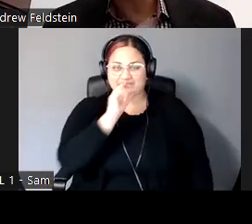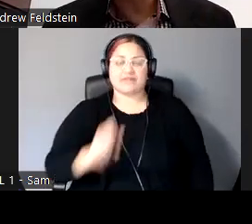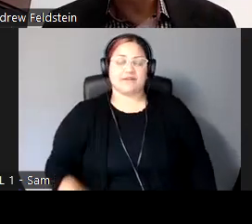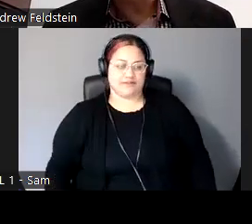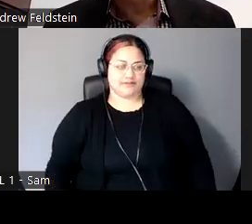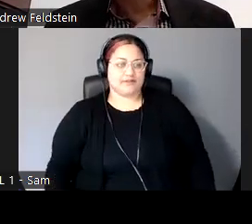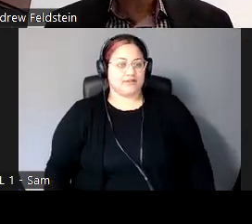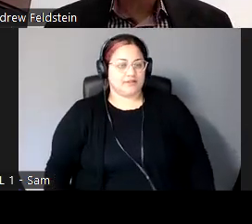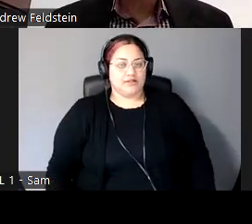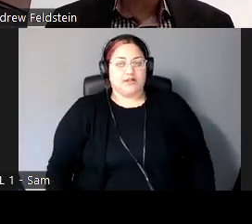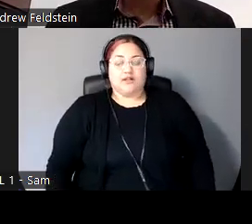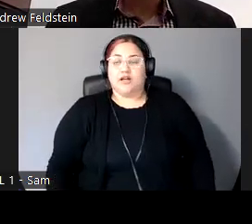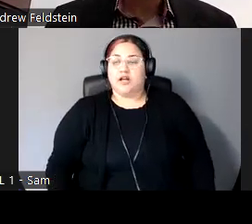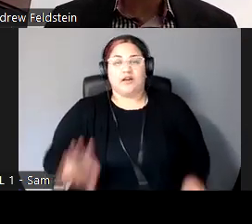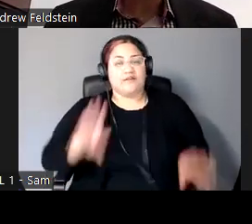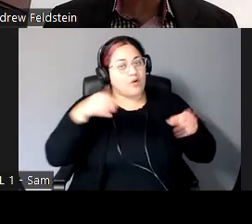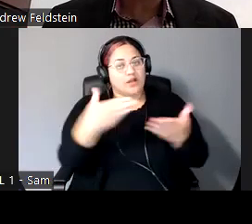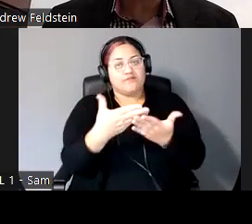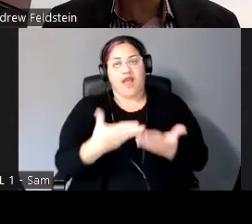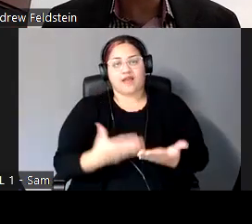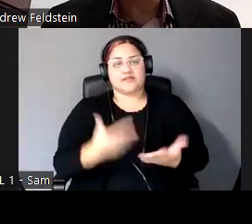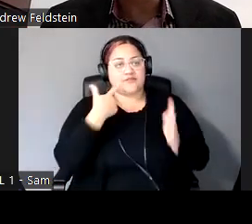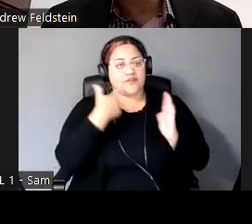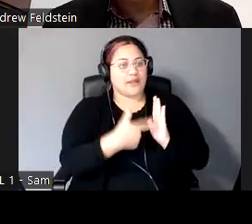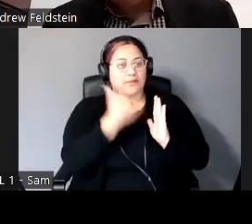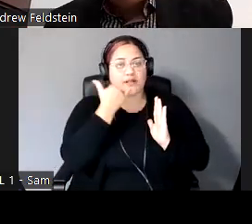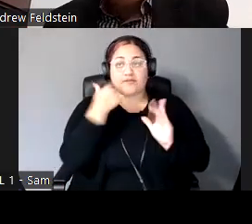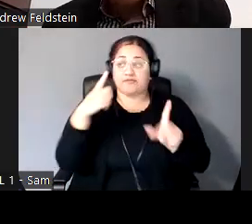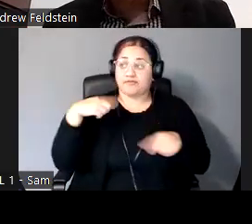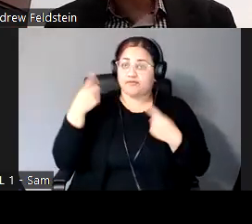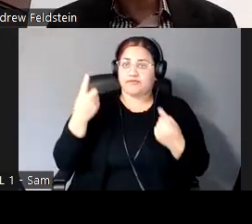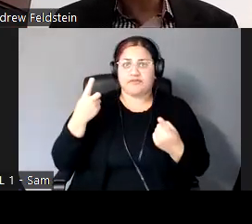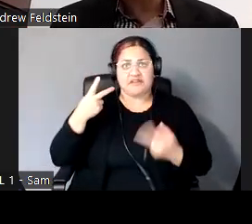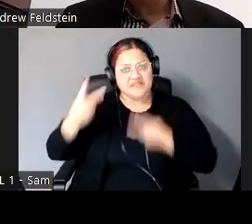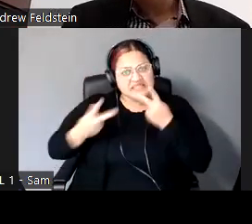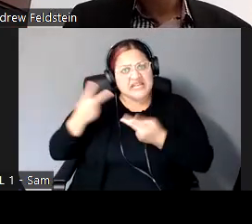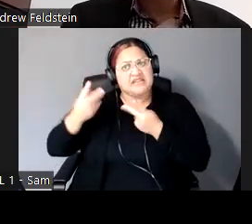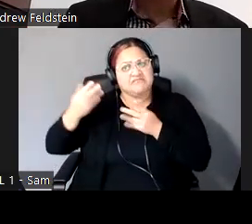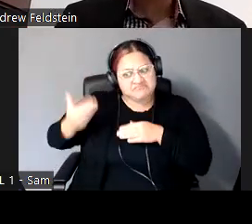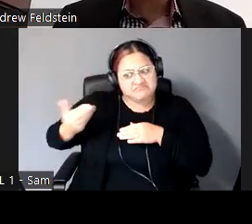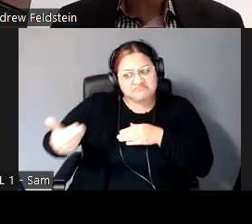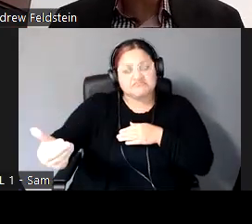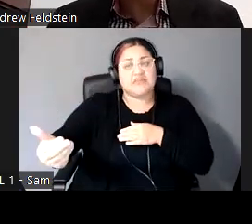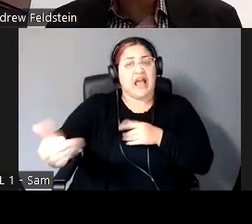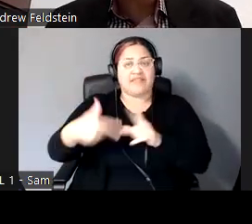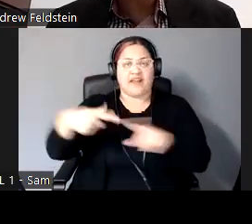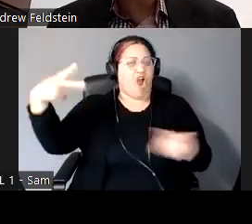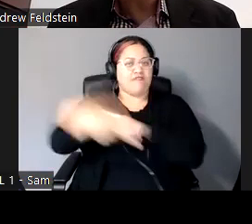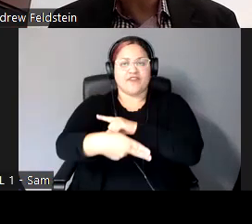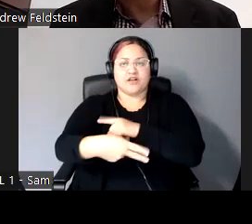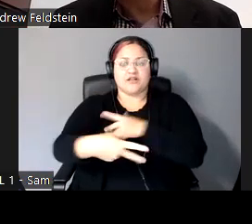have been seeing me. The children need to have exposure to this side of the family. The children have a